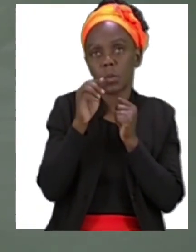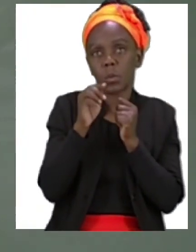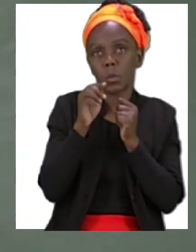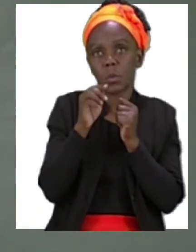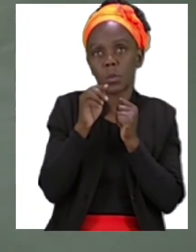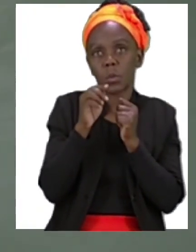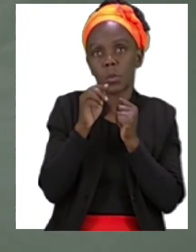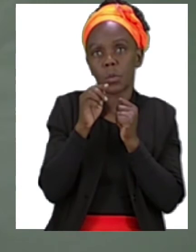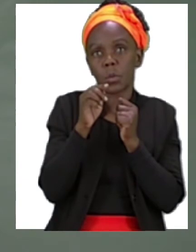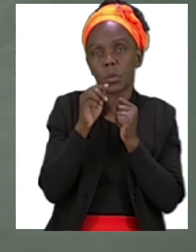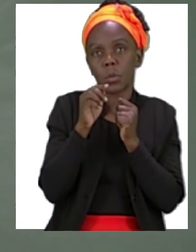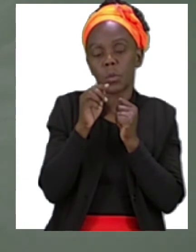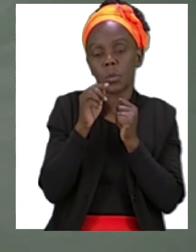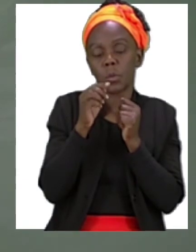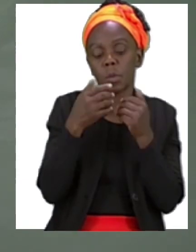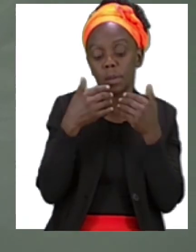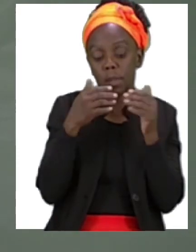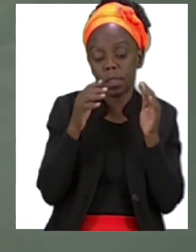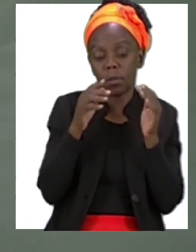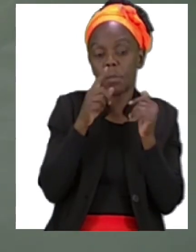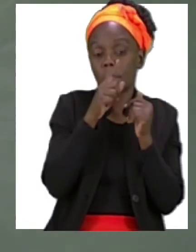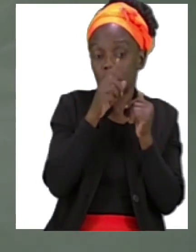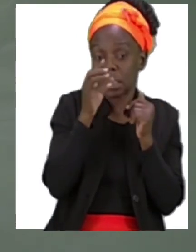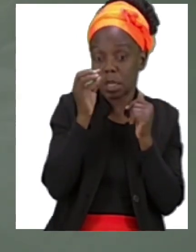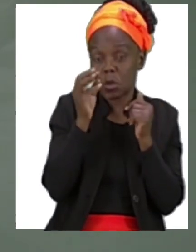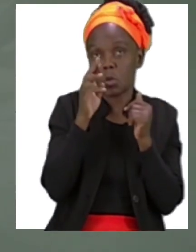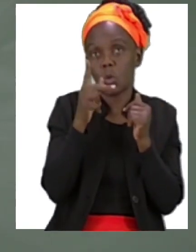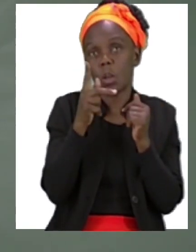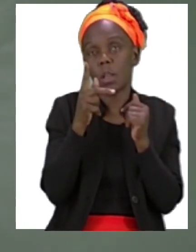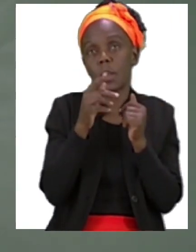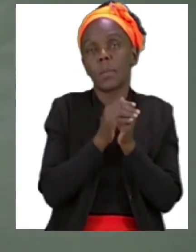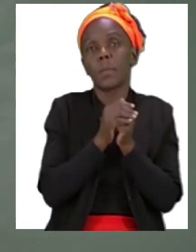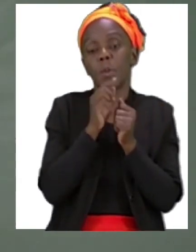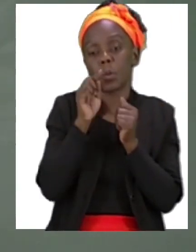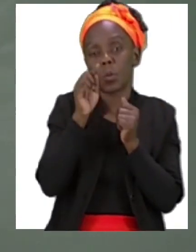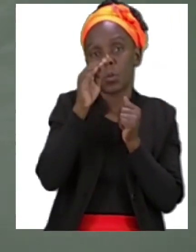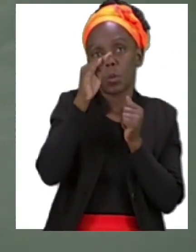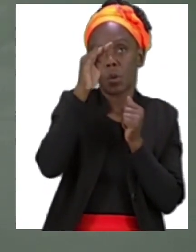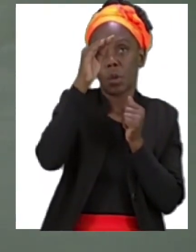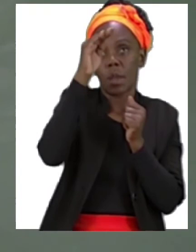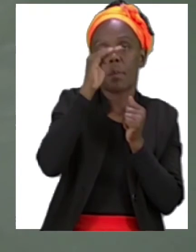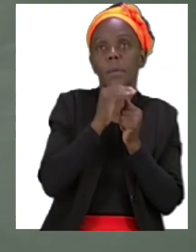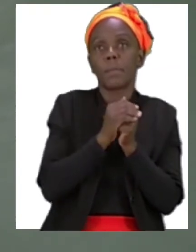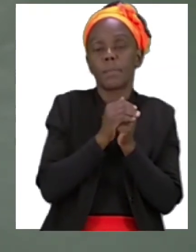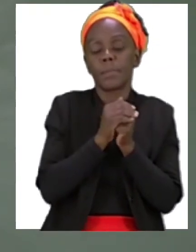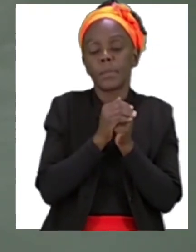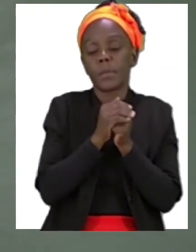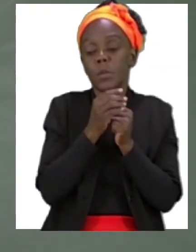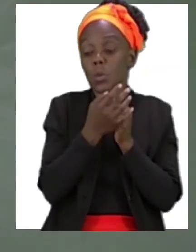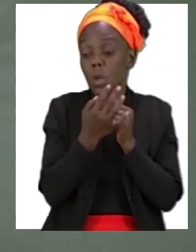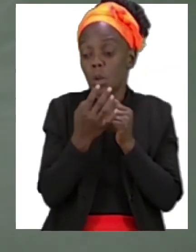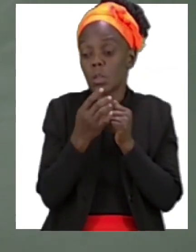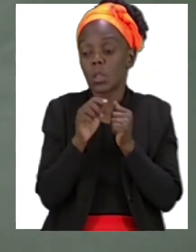the $10 going up and we will get our answer. So I want you to count in your booklet and I will